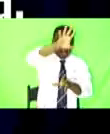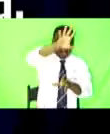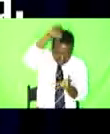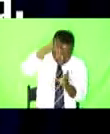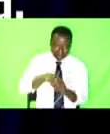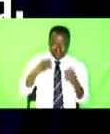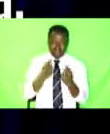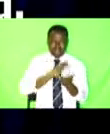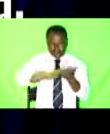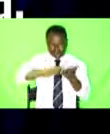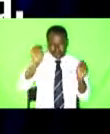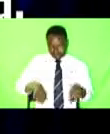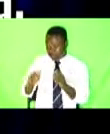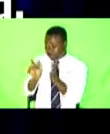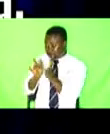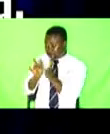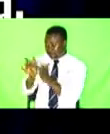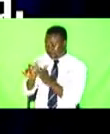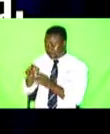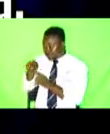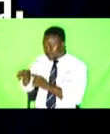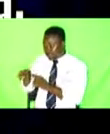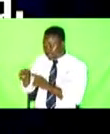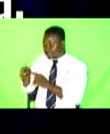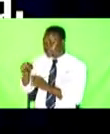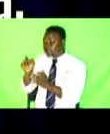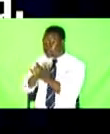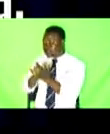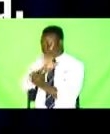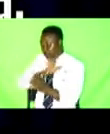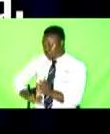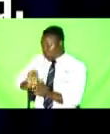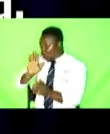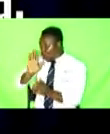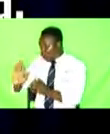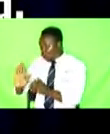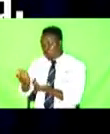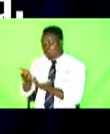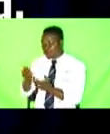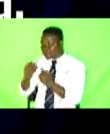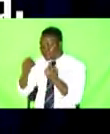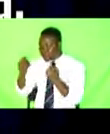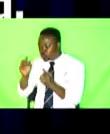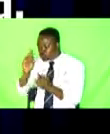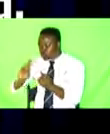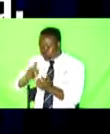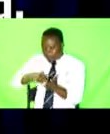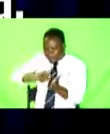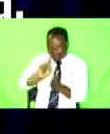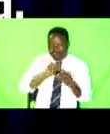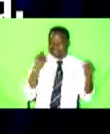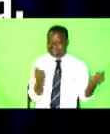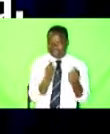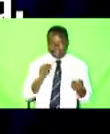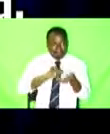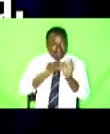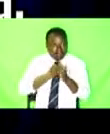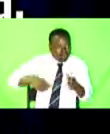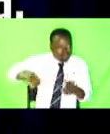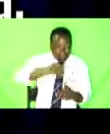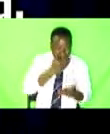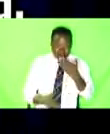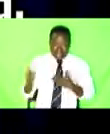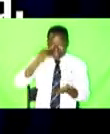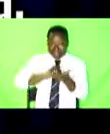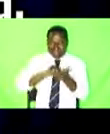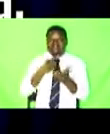Jesus Christ is the atoning sacrifice for our sins, those of us who are born again. And scripture says